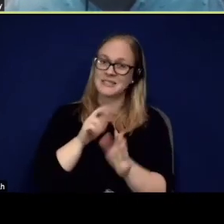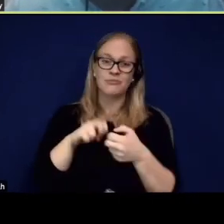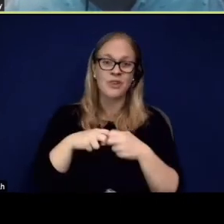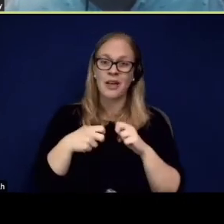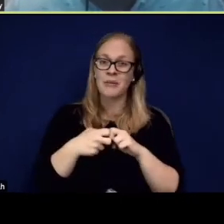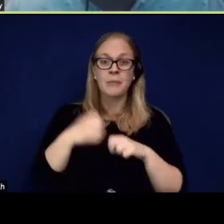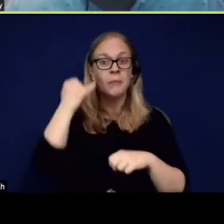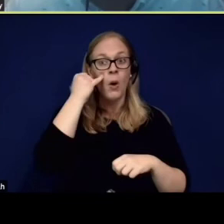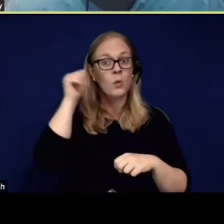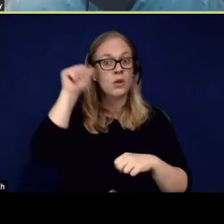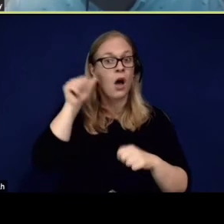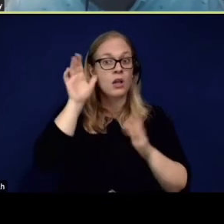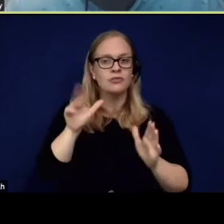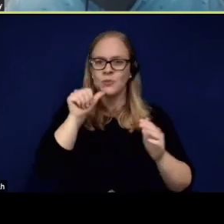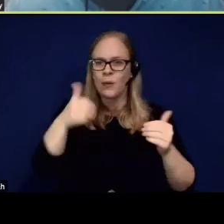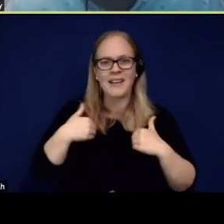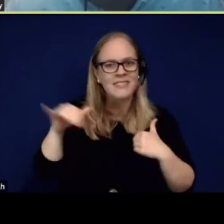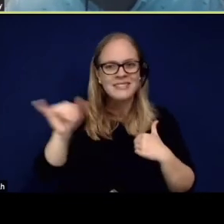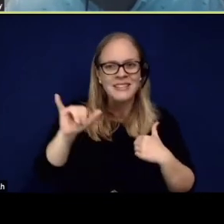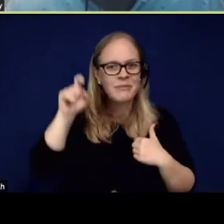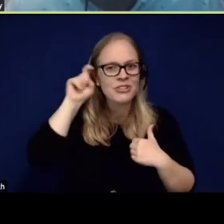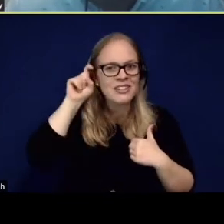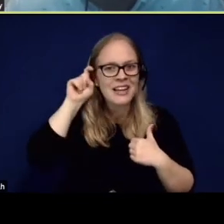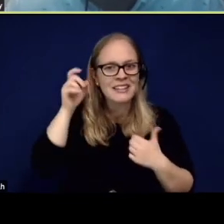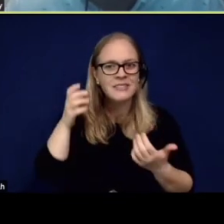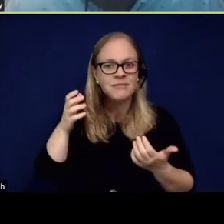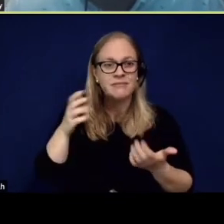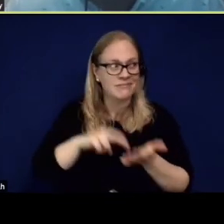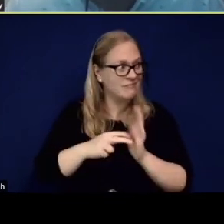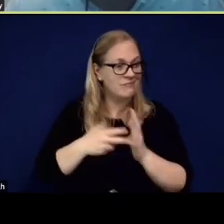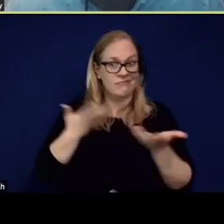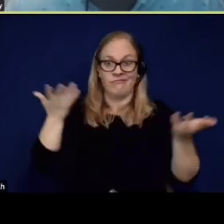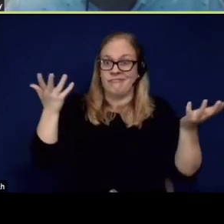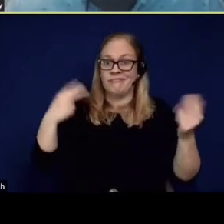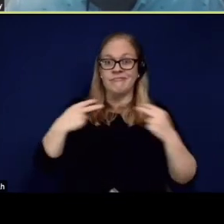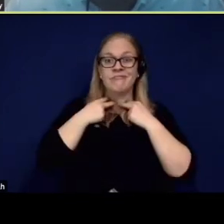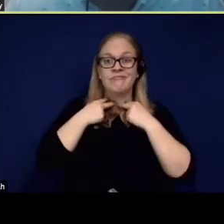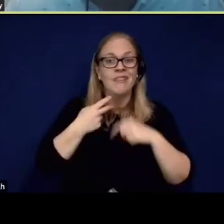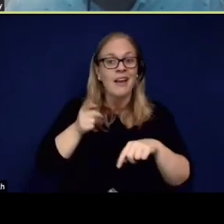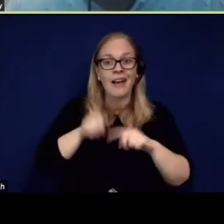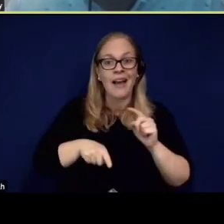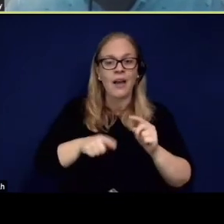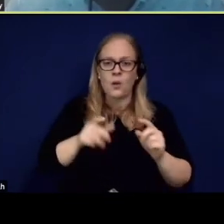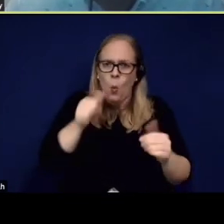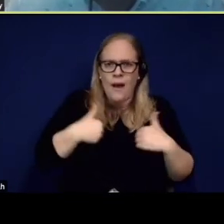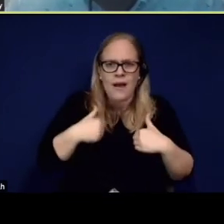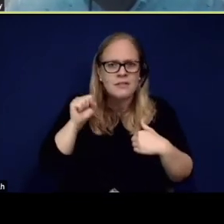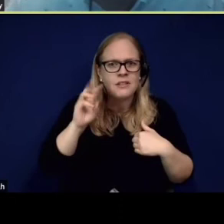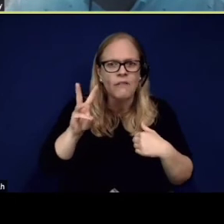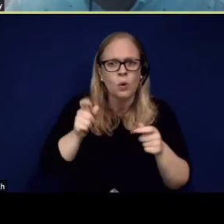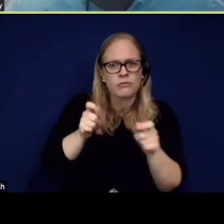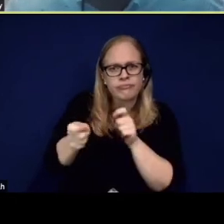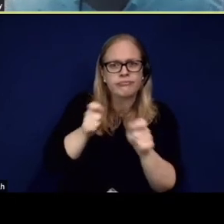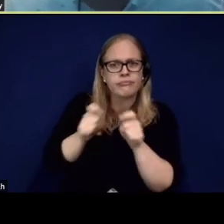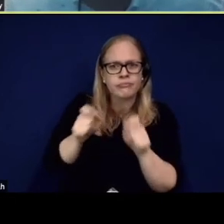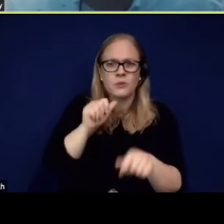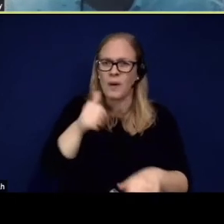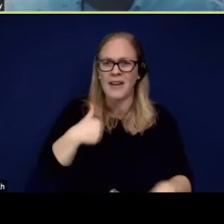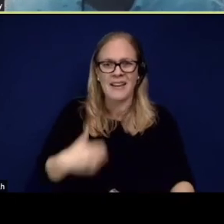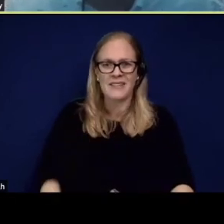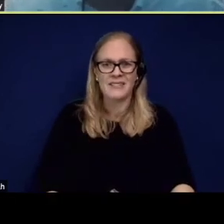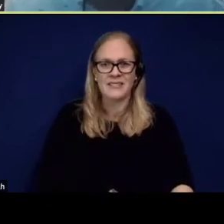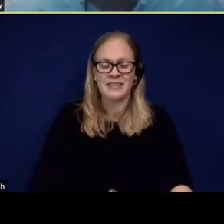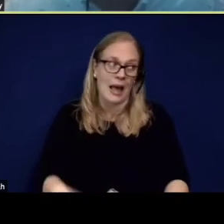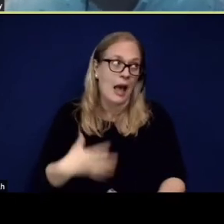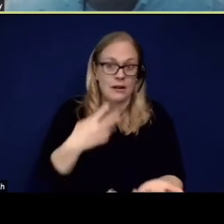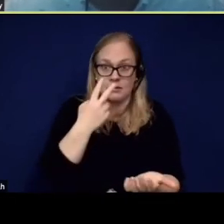those devices, we may not have the software. And if we don't have the software, which the companies are likely will not give to